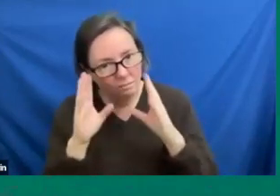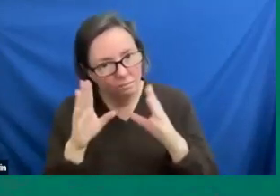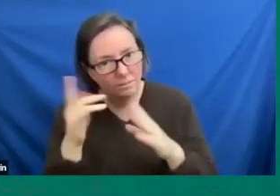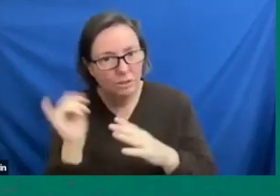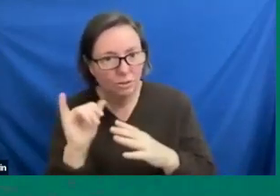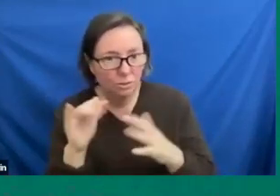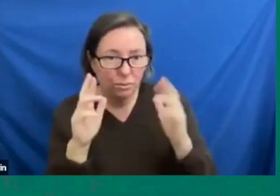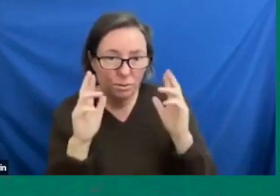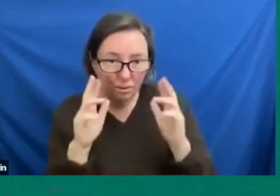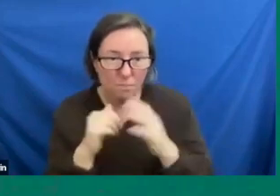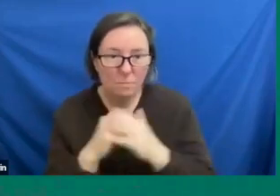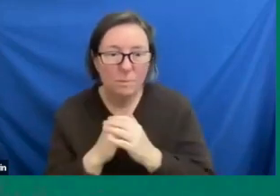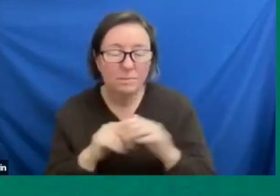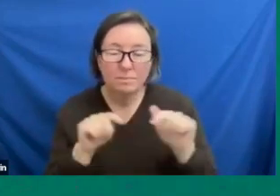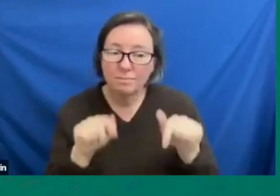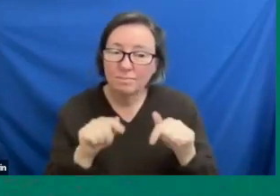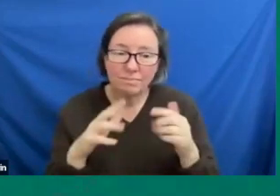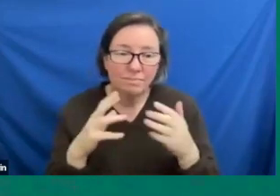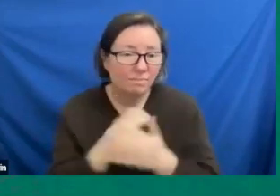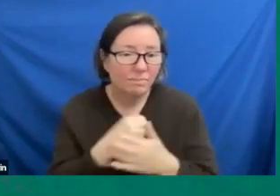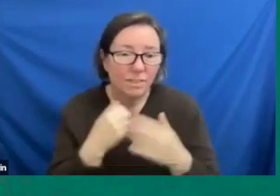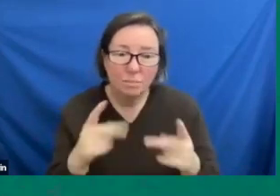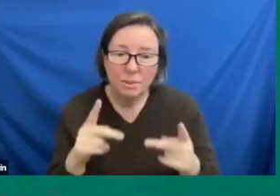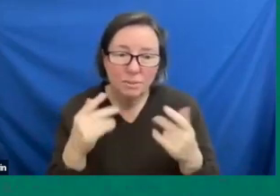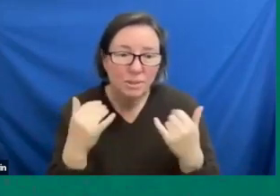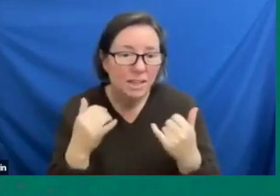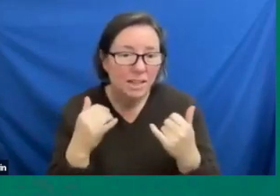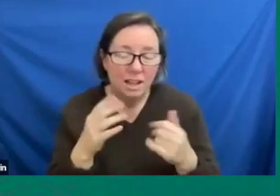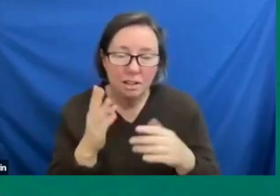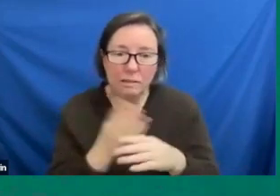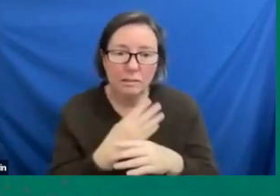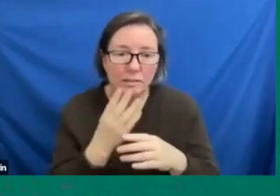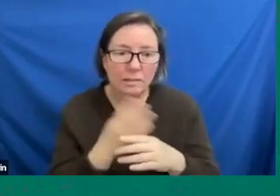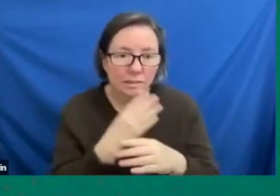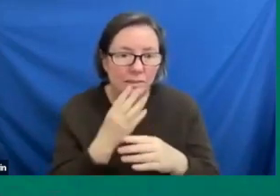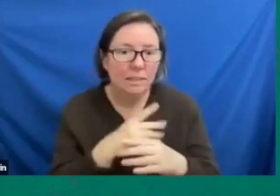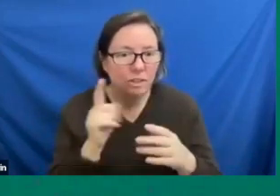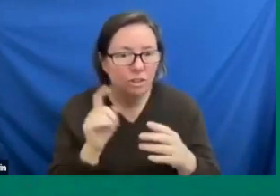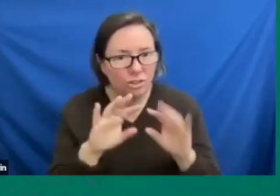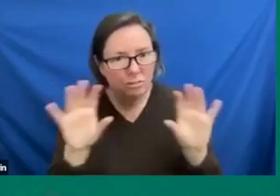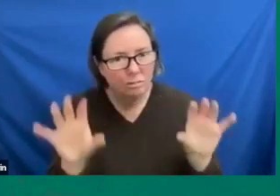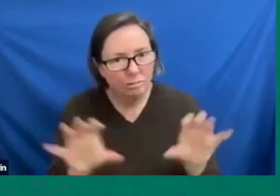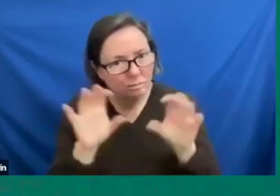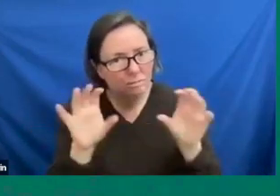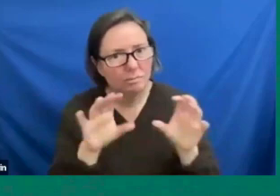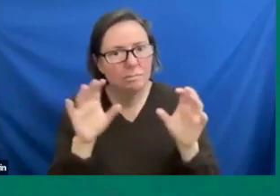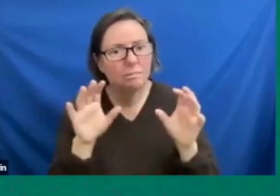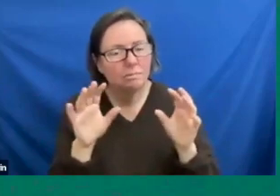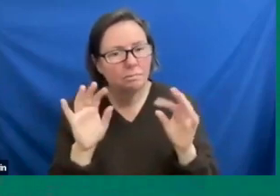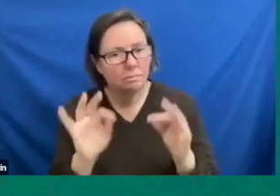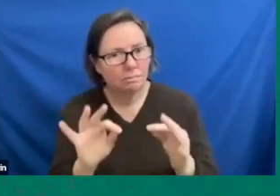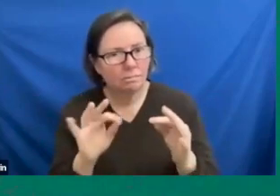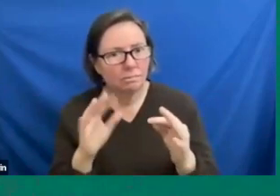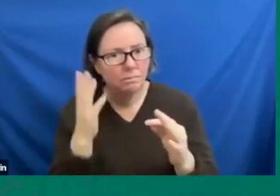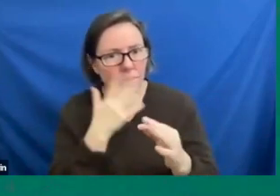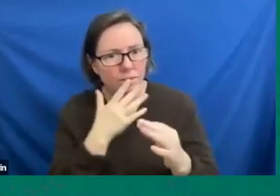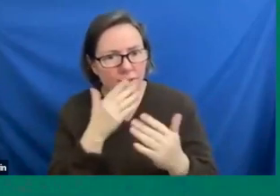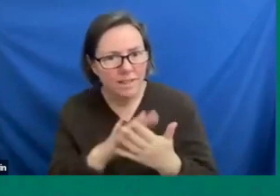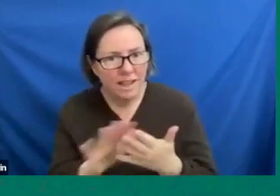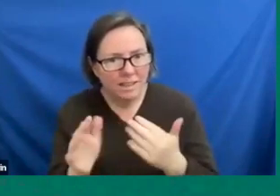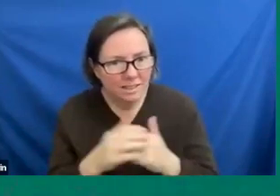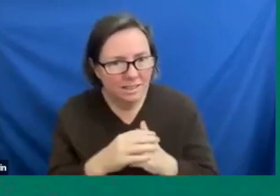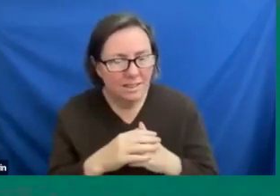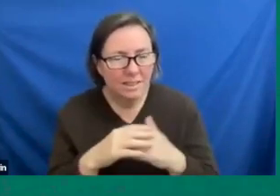this is an opportunity. And I think we have an opportunity. We must take advantage of it, given that the site